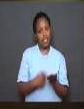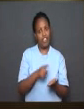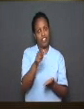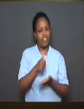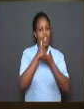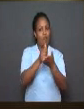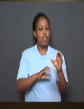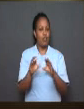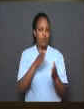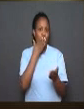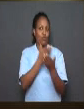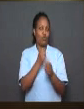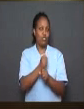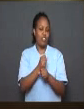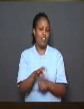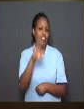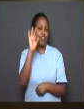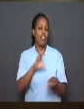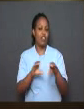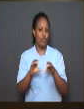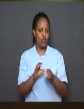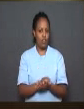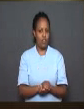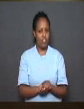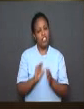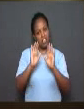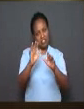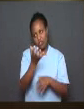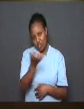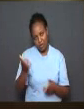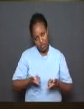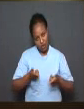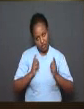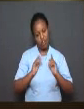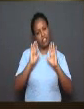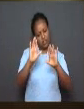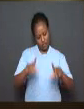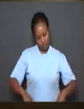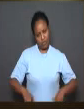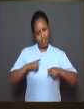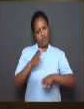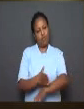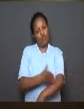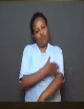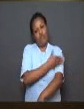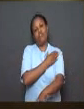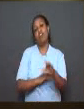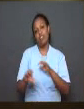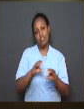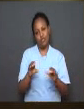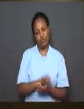This will help you to get a good job so that you can own property and improve your life.